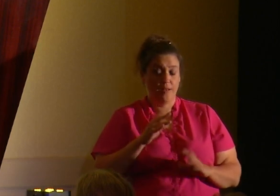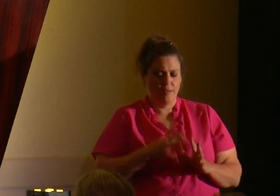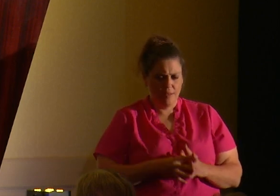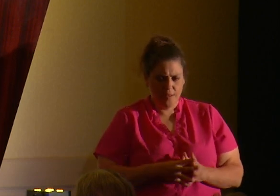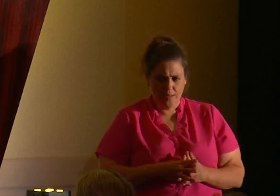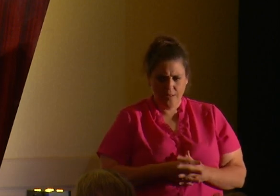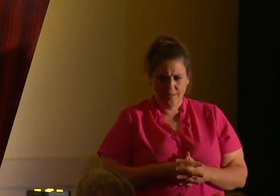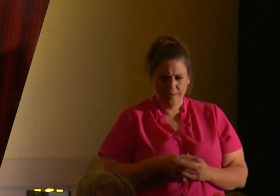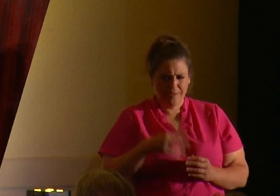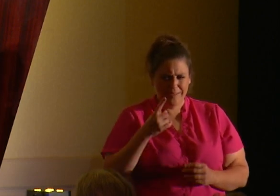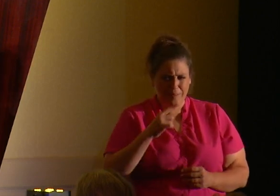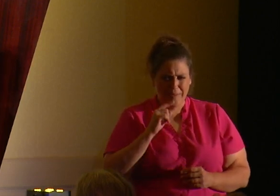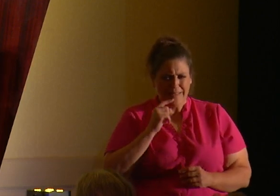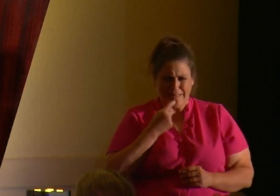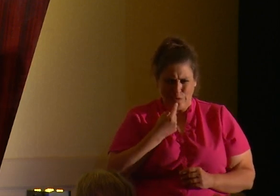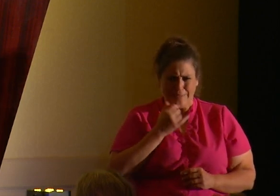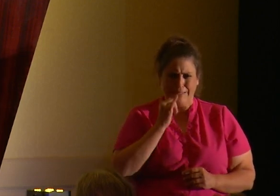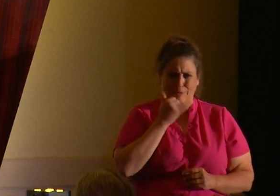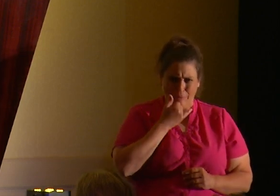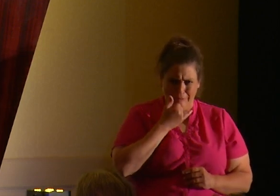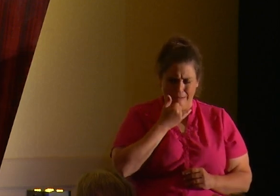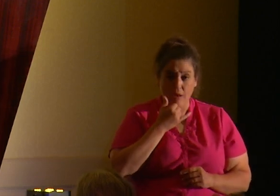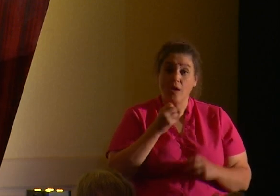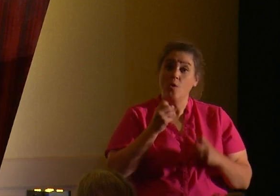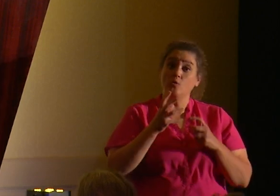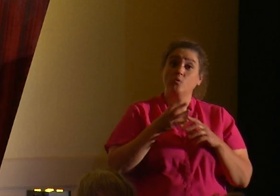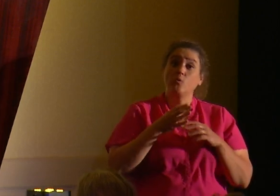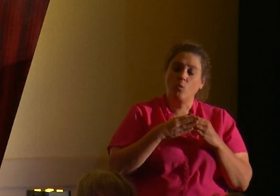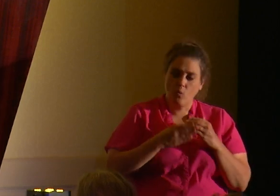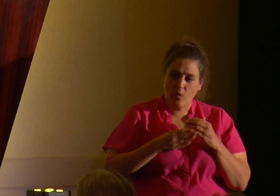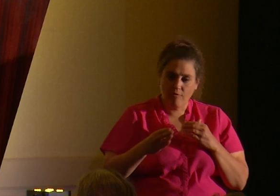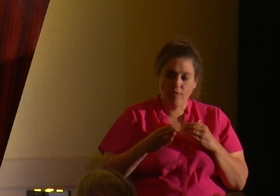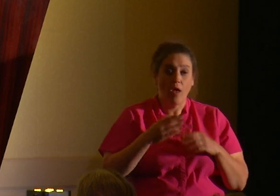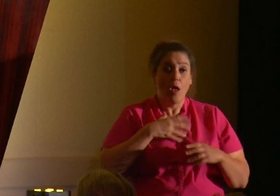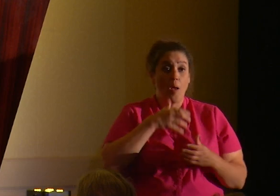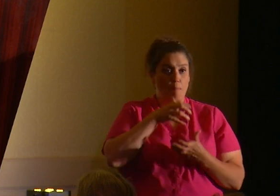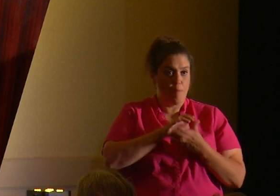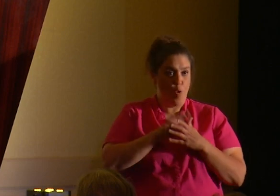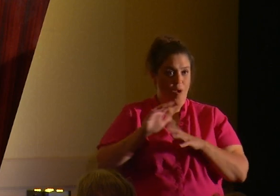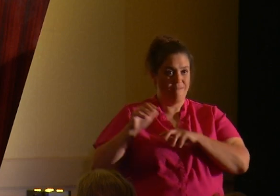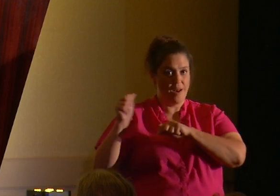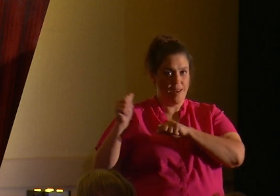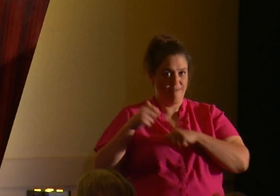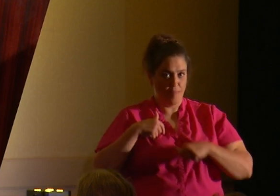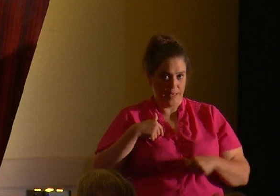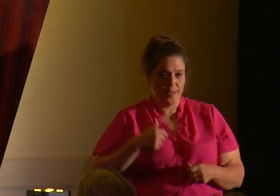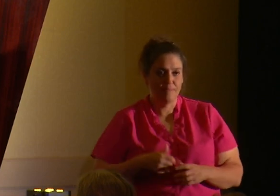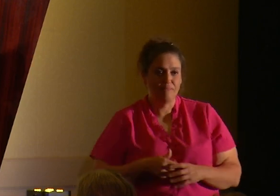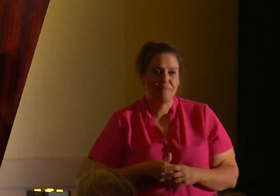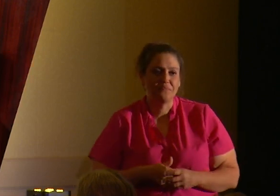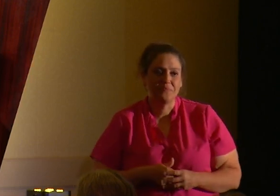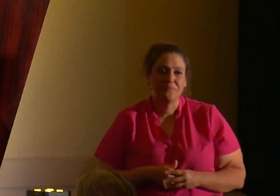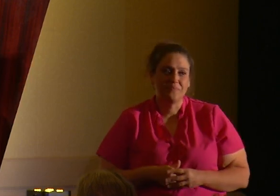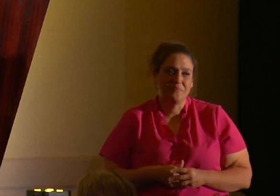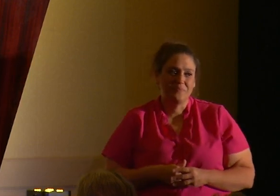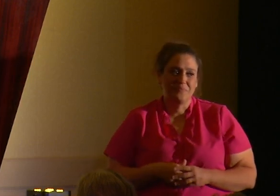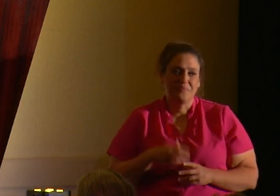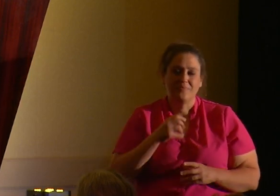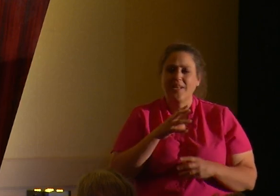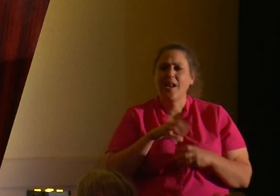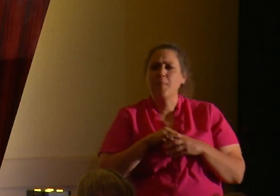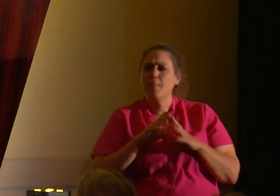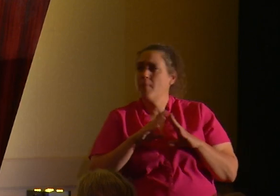something is seriously wrong. So after that, my wife left me, and I'm in my house